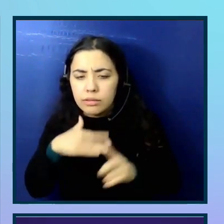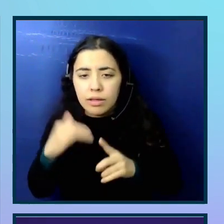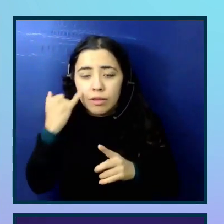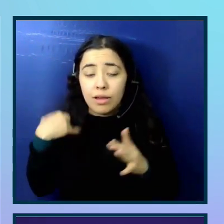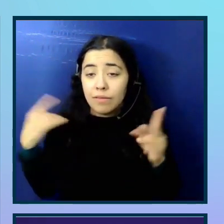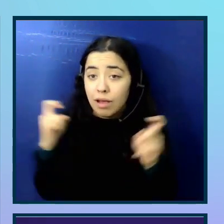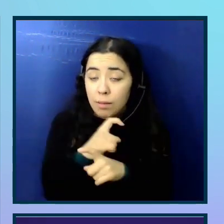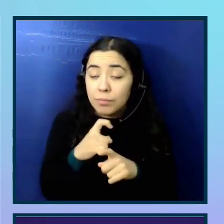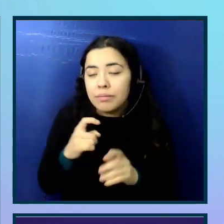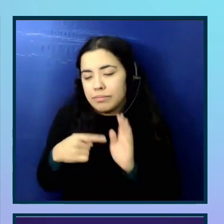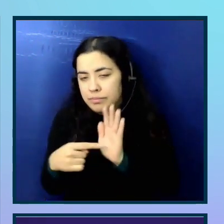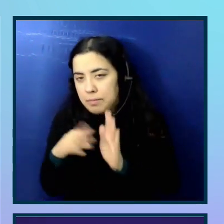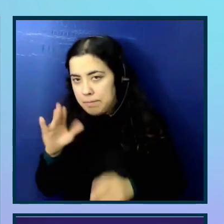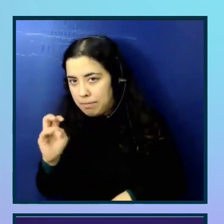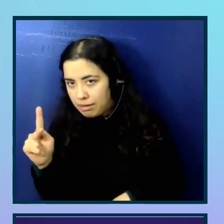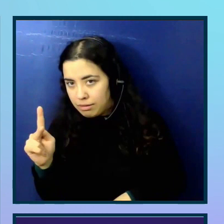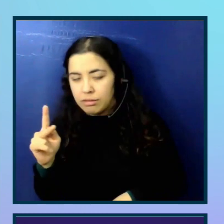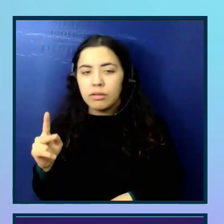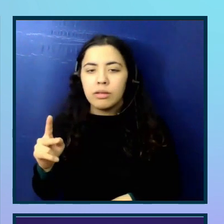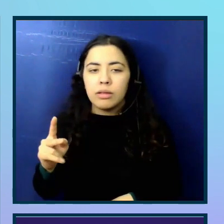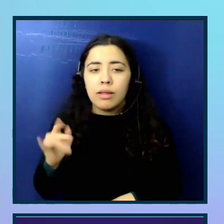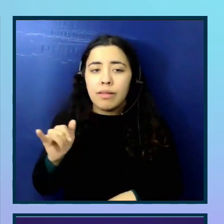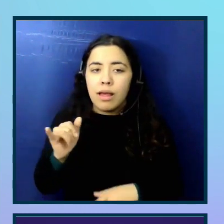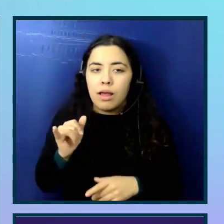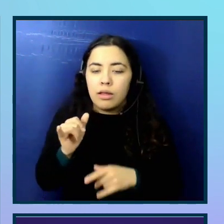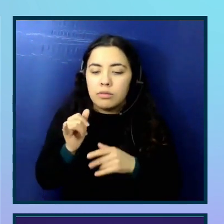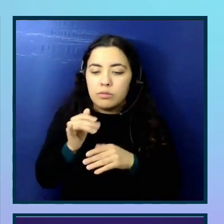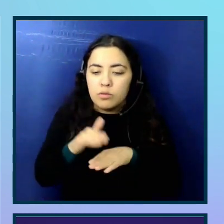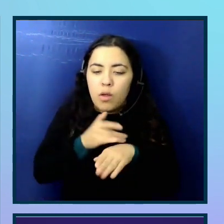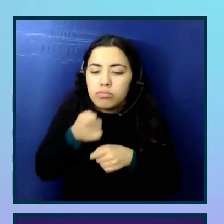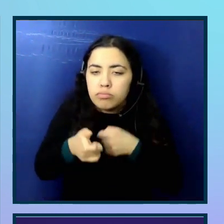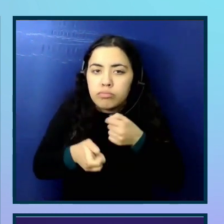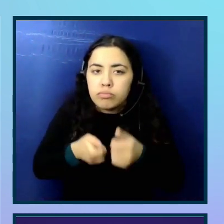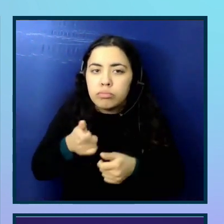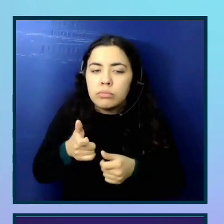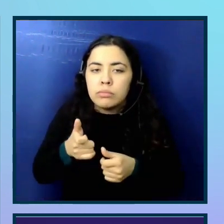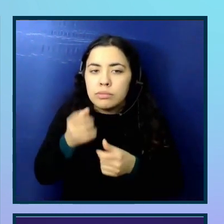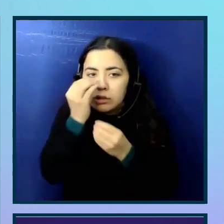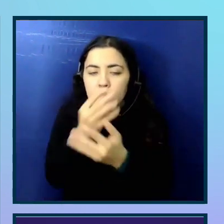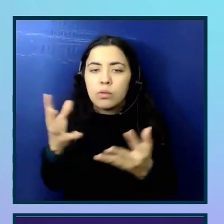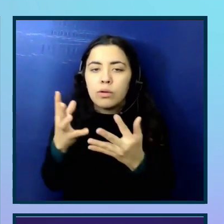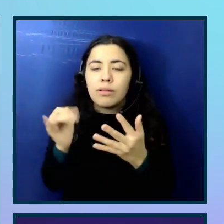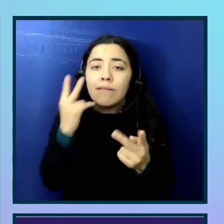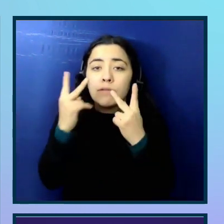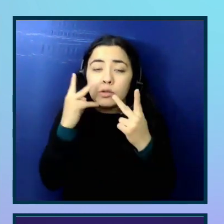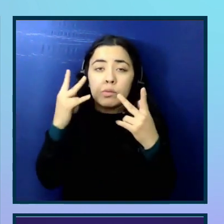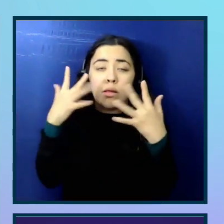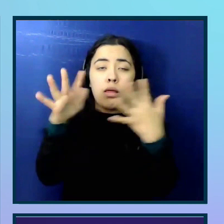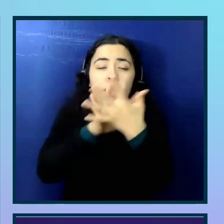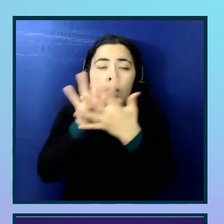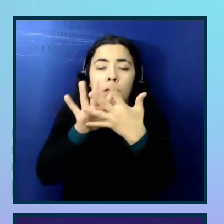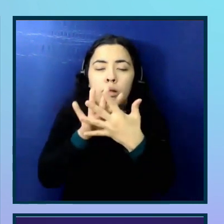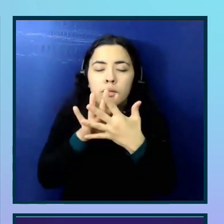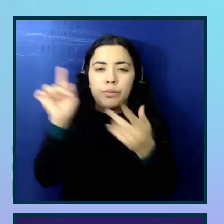banking, progressive disclosure really comes in handy to keep that visual noise down. So when forms are too complicated, only show